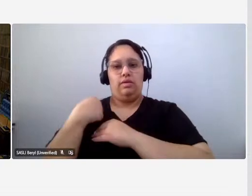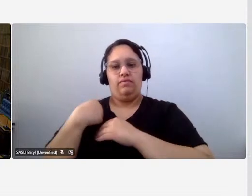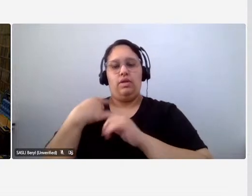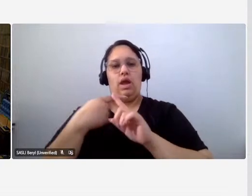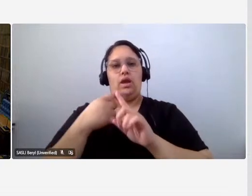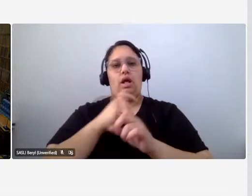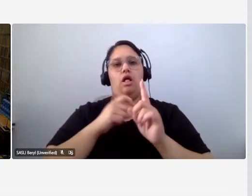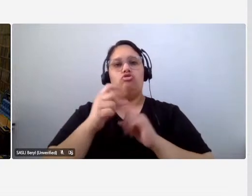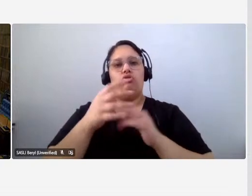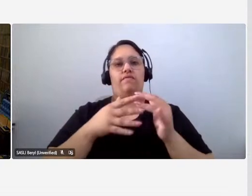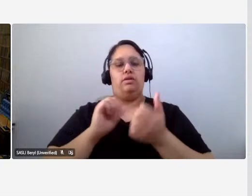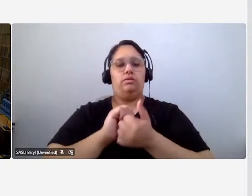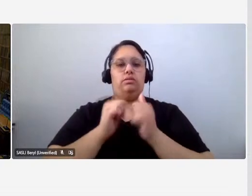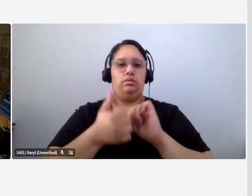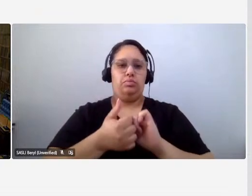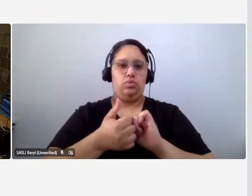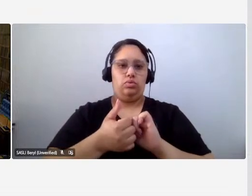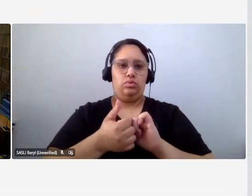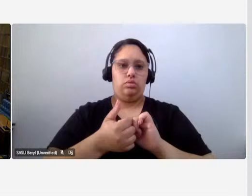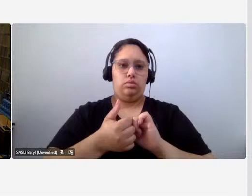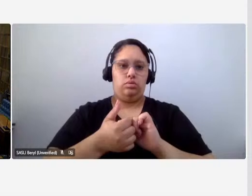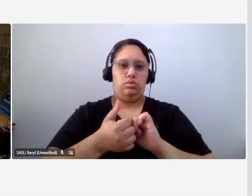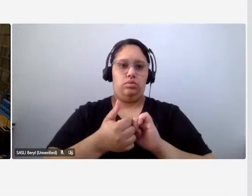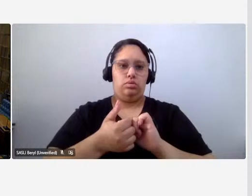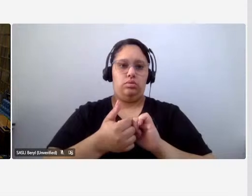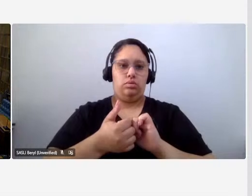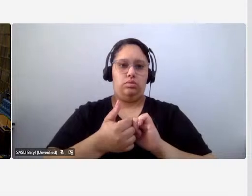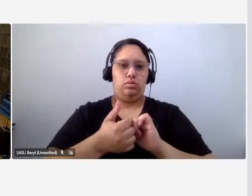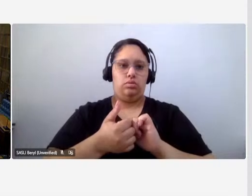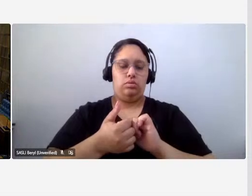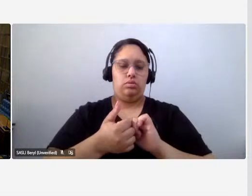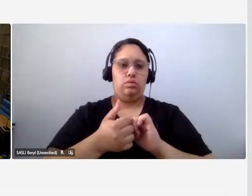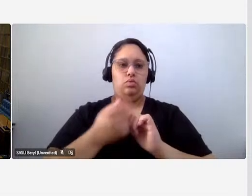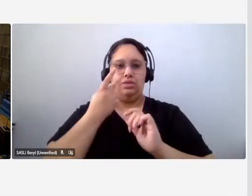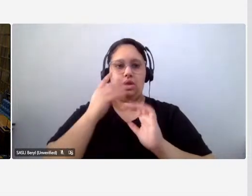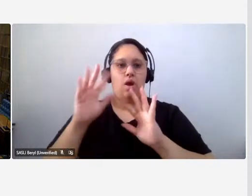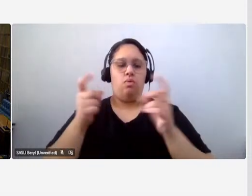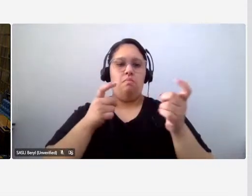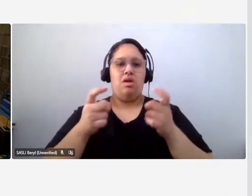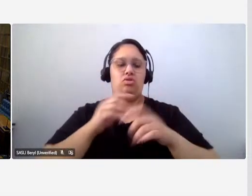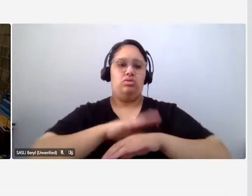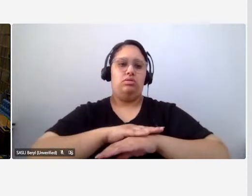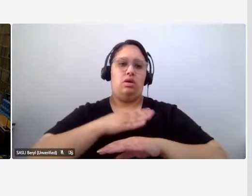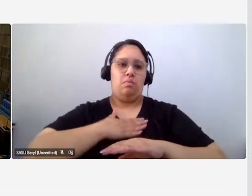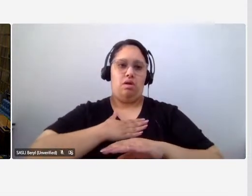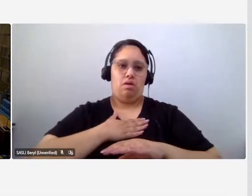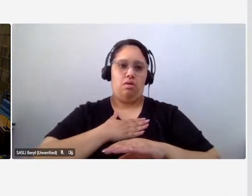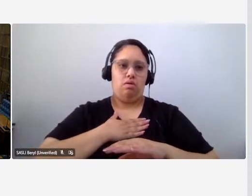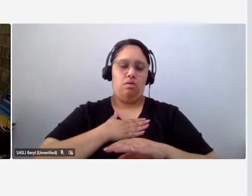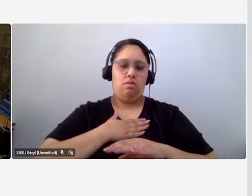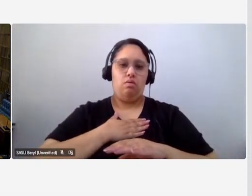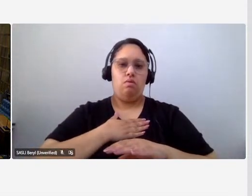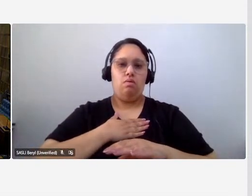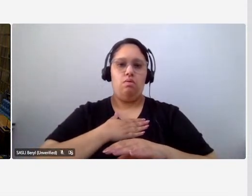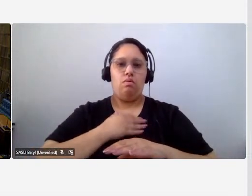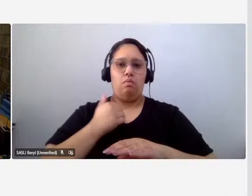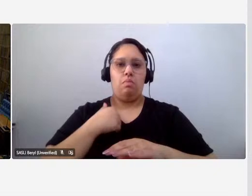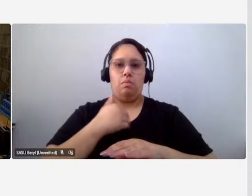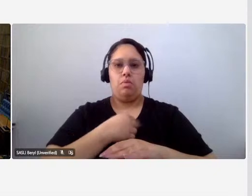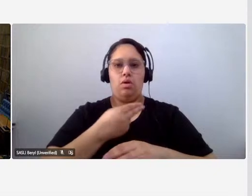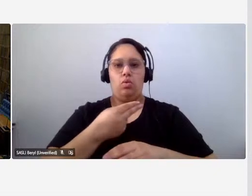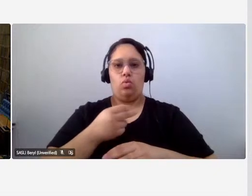cultural affairs and sport, in terms of how we are going to manage our time. Member Provincial.